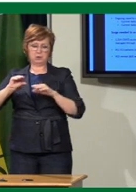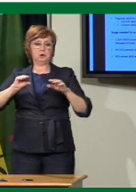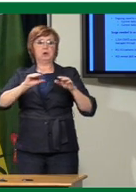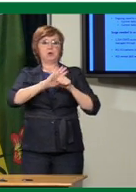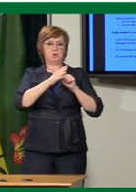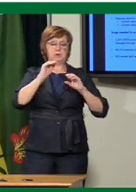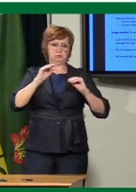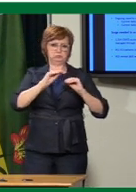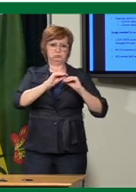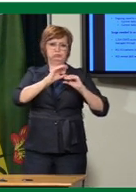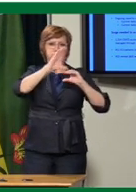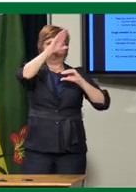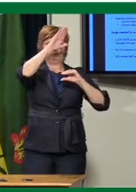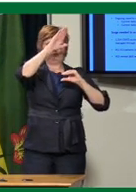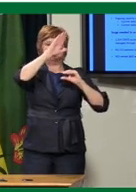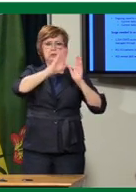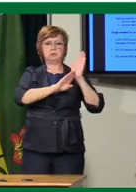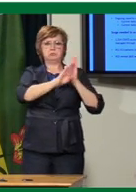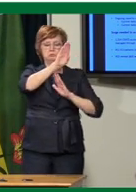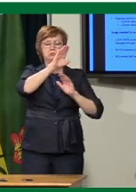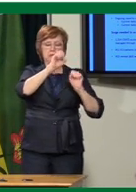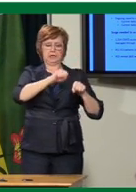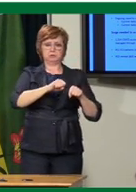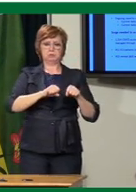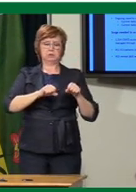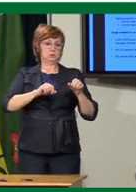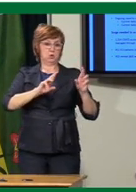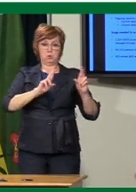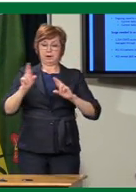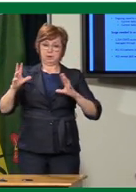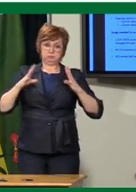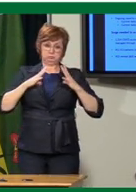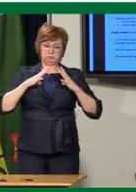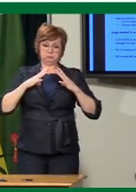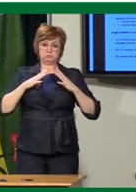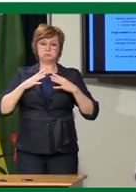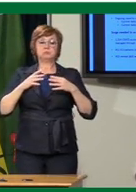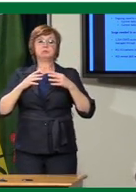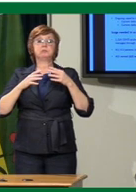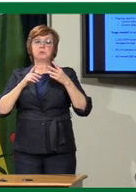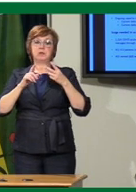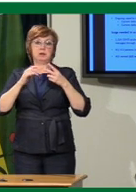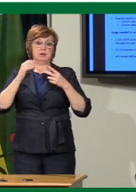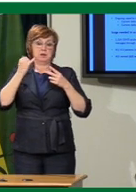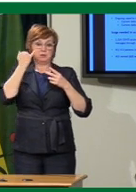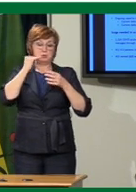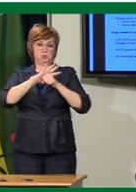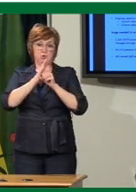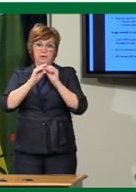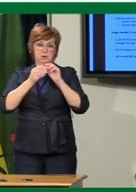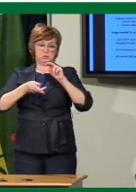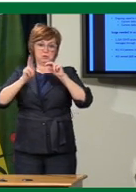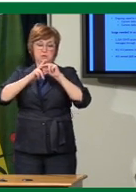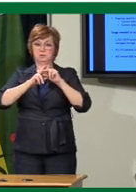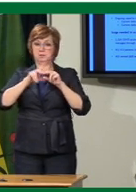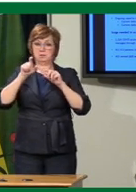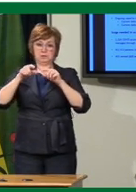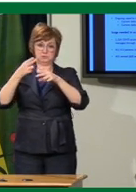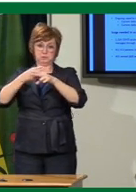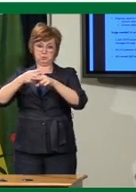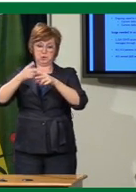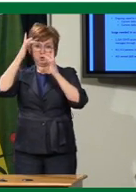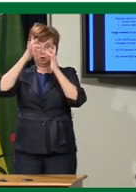existing facilities, as well as expand into field hospital locations through the redeployment of people that are made